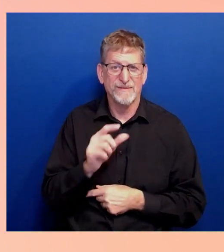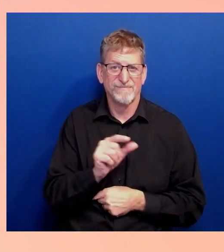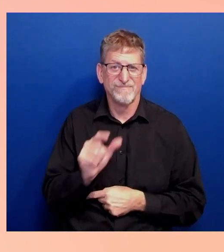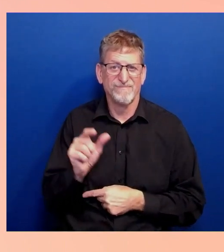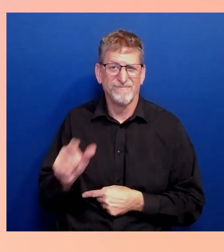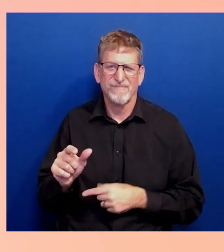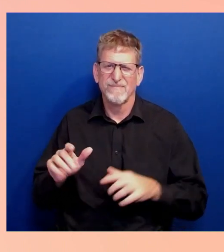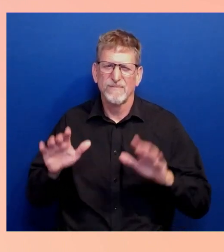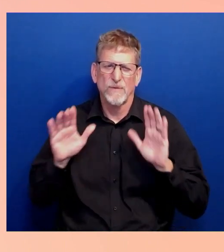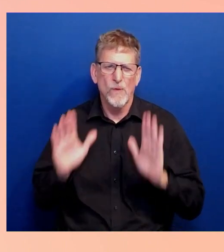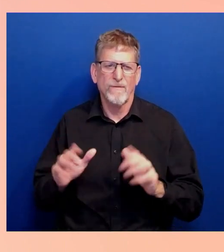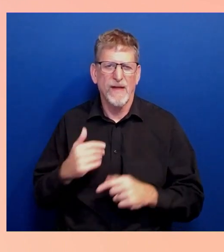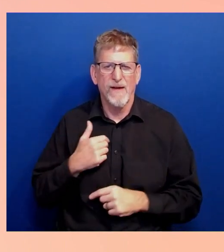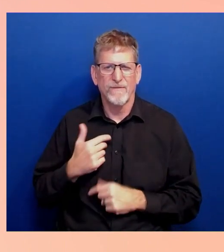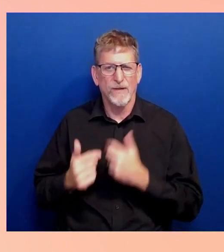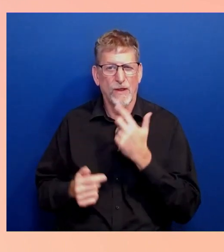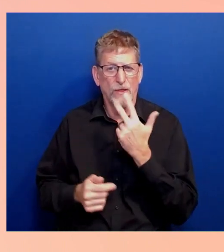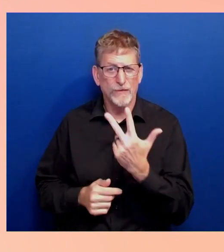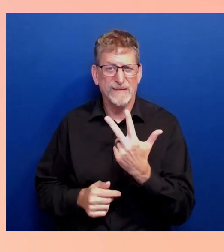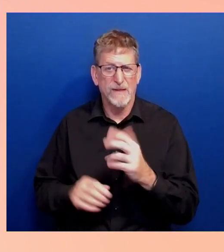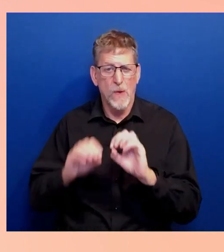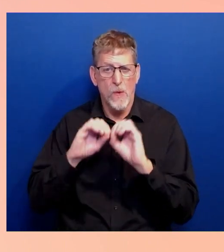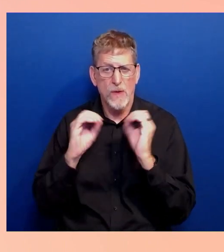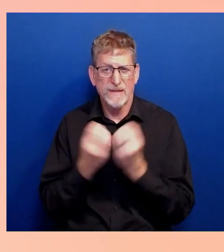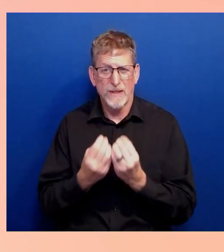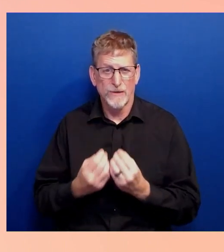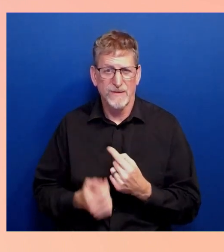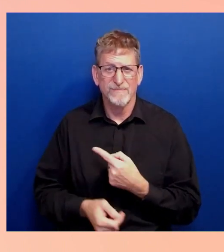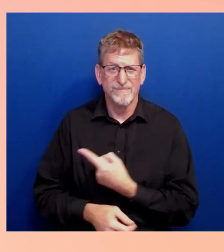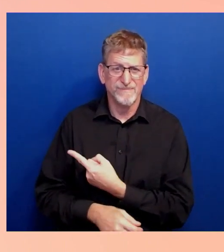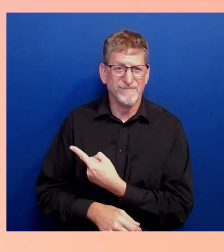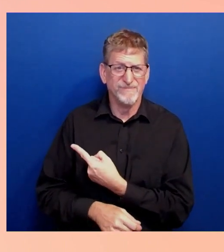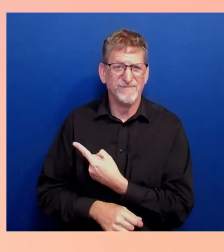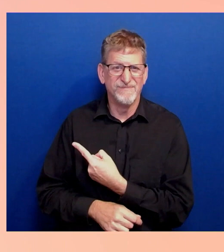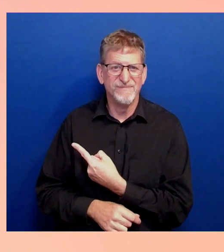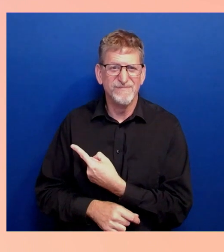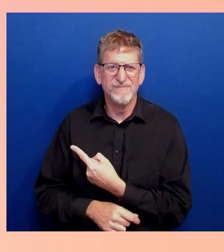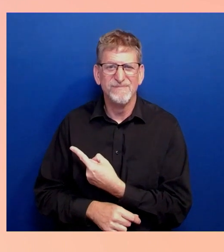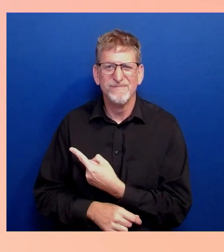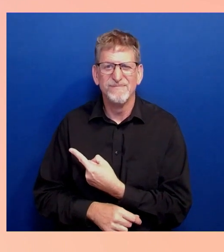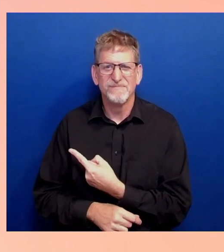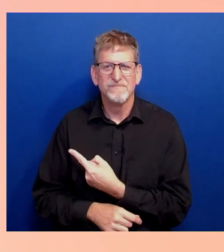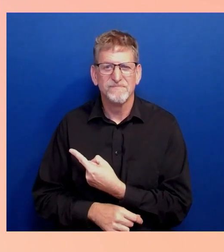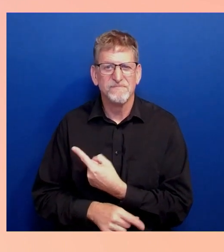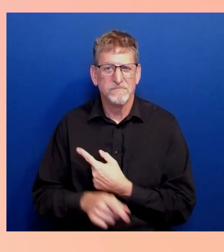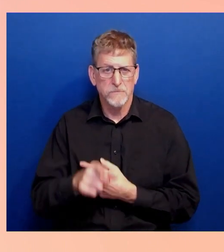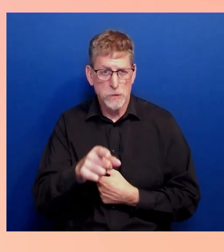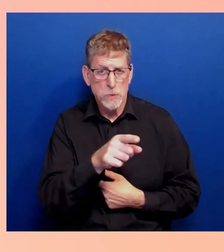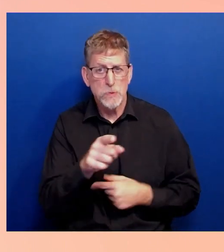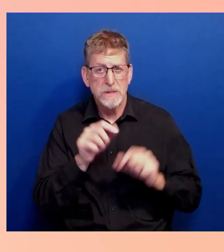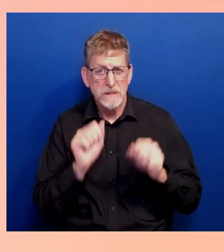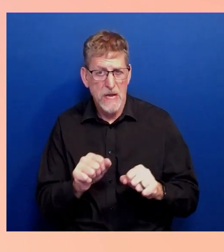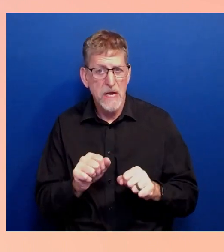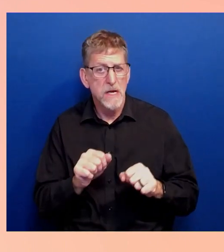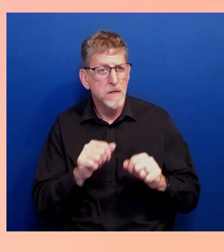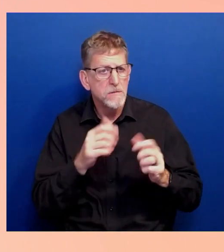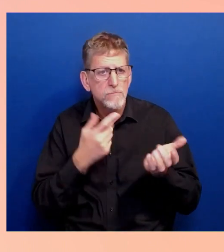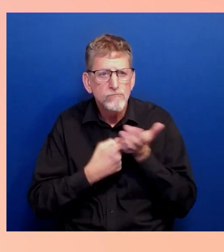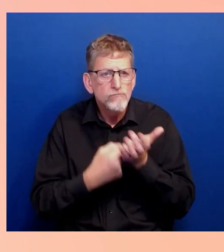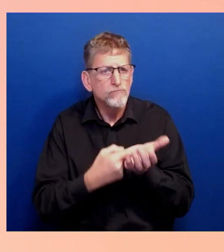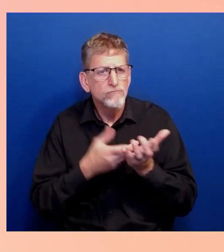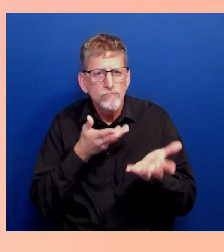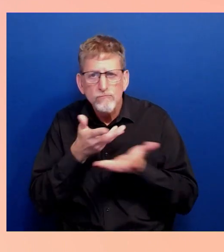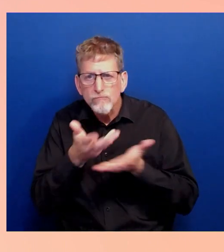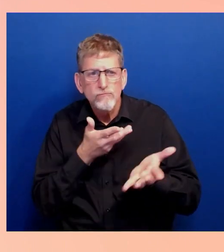link to each organization. So you each can continue the conversation by reaching out